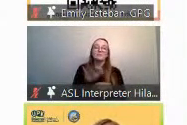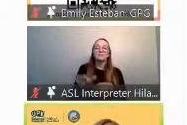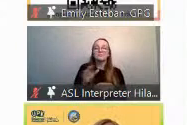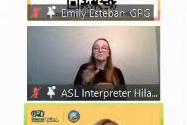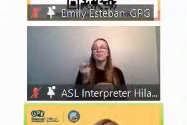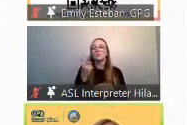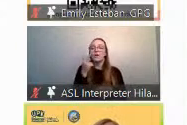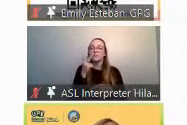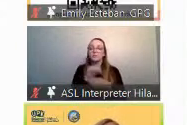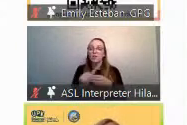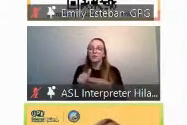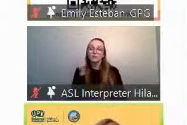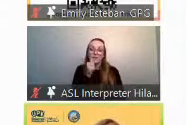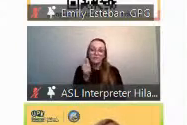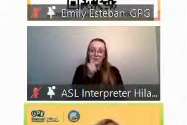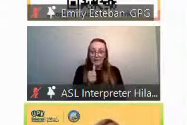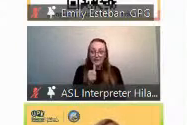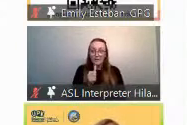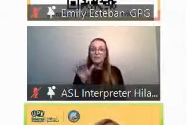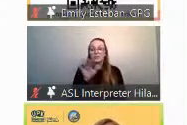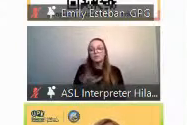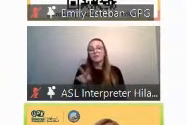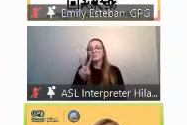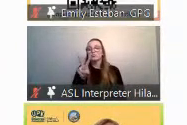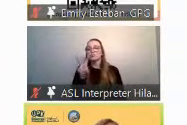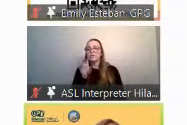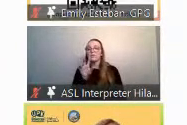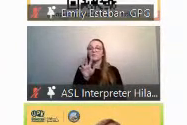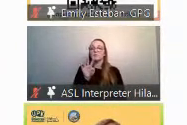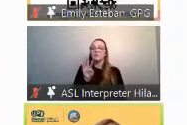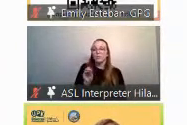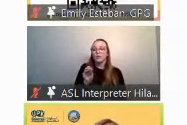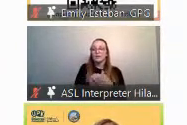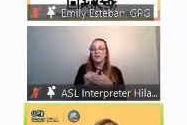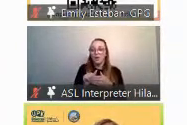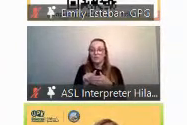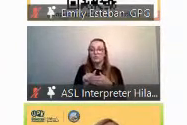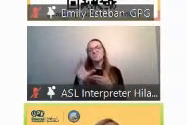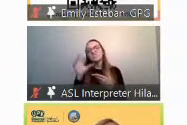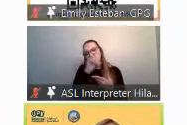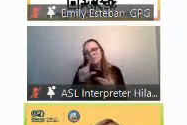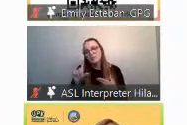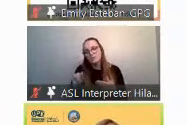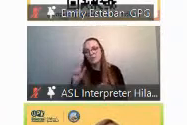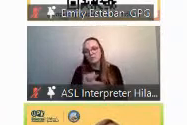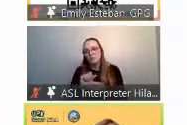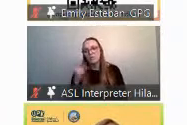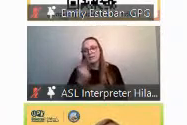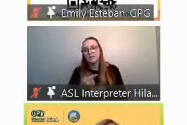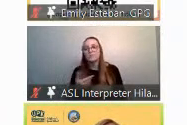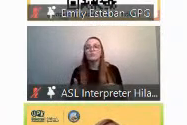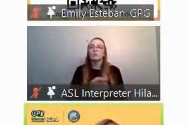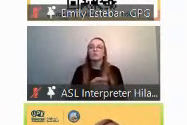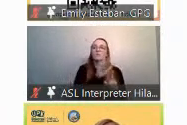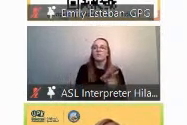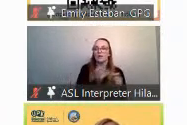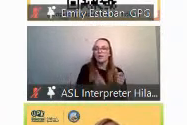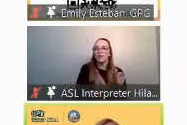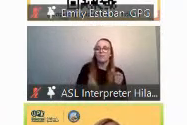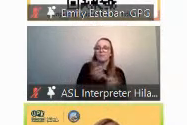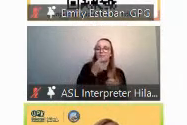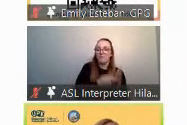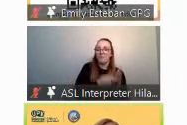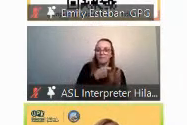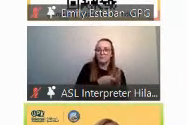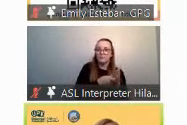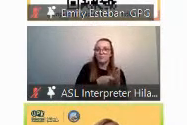day, which is almost $240 a month, assuming 20 working days, to cover their administrative costs. The